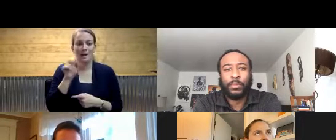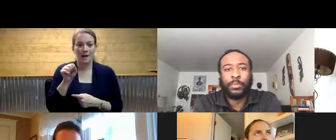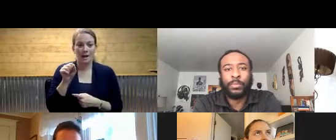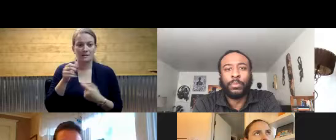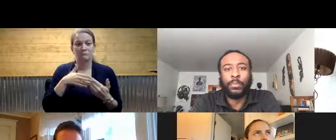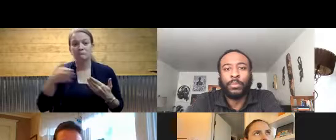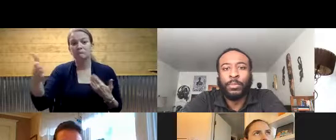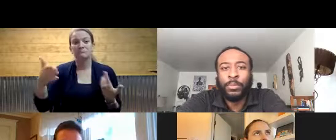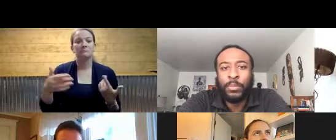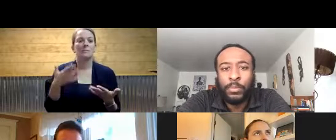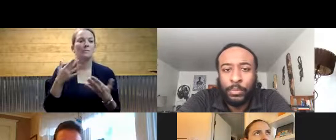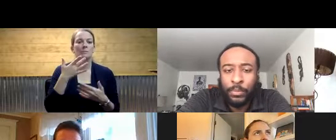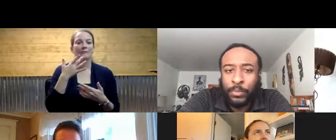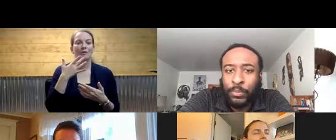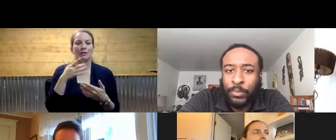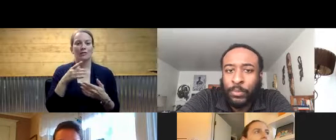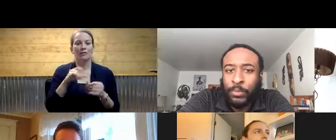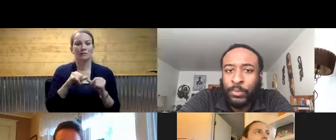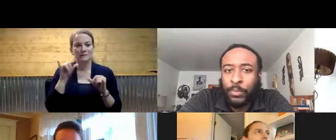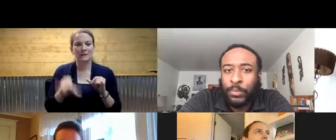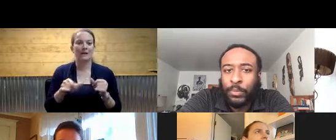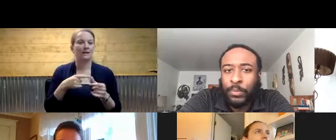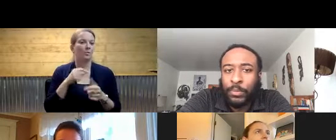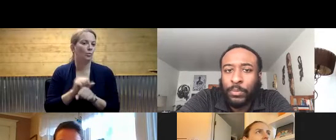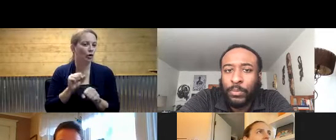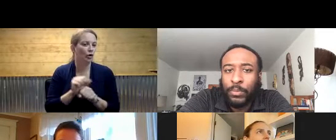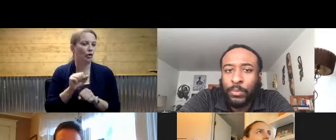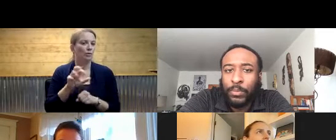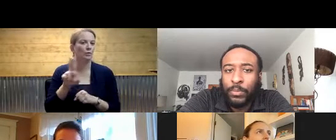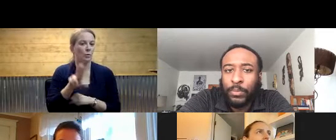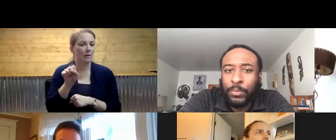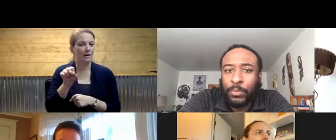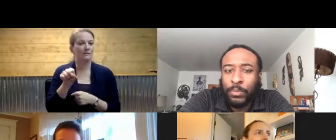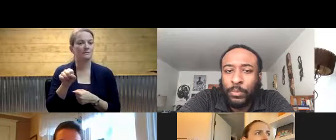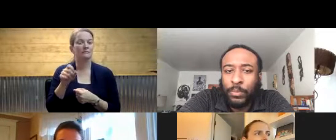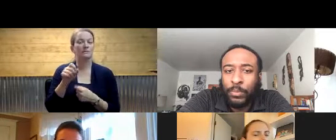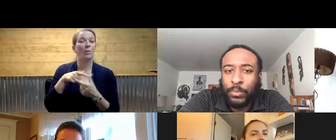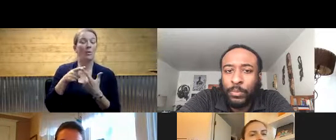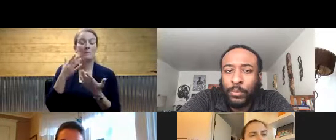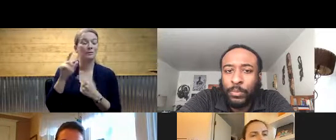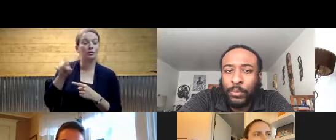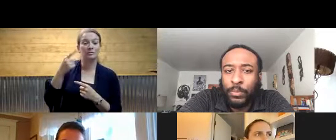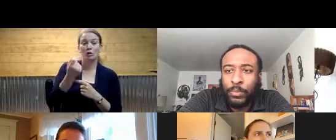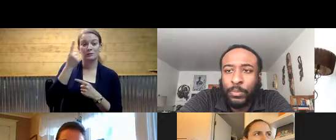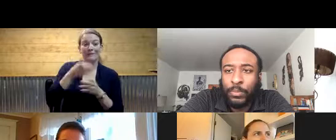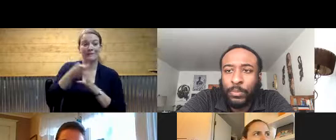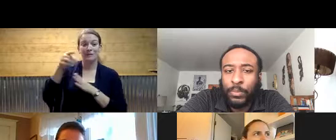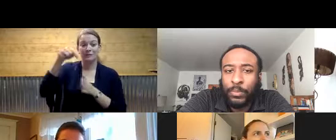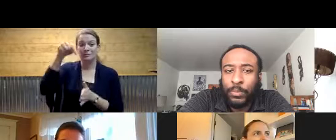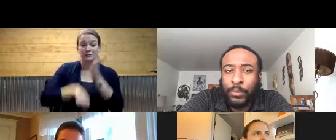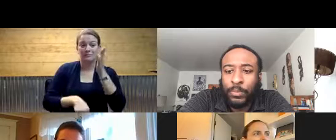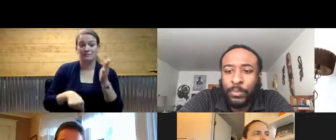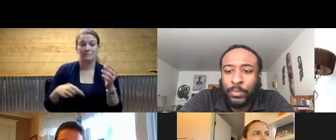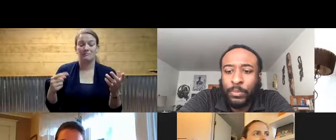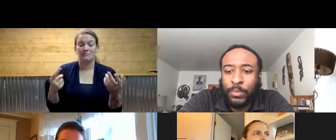maybe you want to get an internship here, or maybe you want to get a job over here, or just understand the field a lot more. It's just better. But at the same time, you're getting